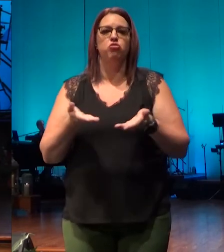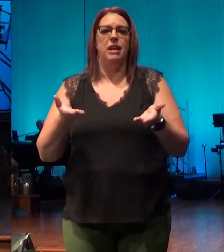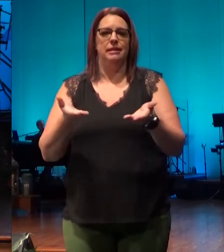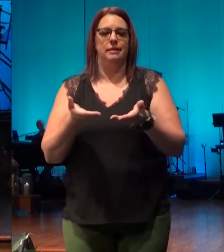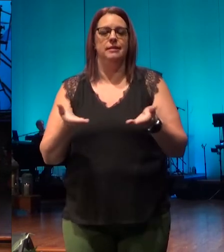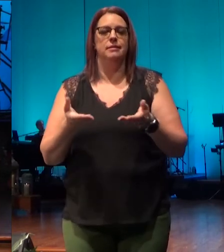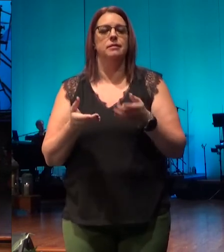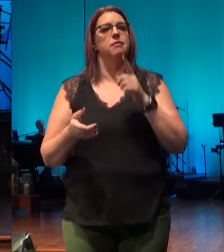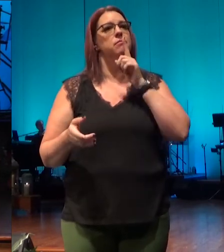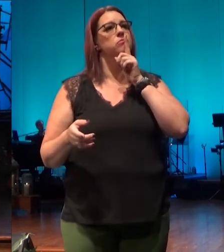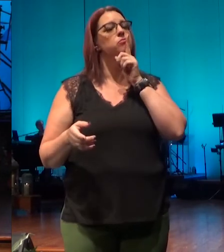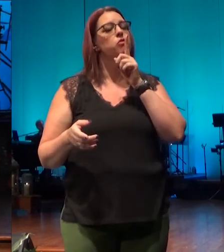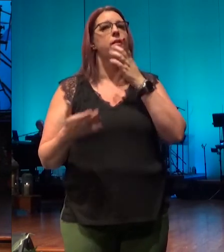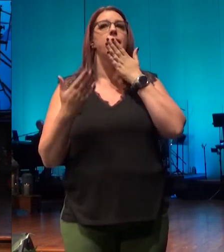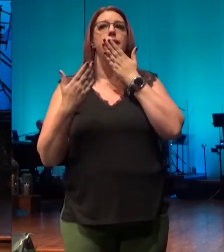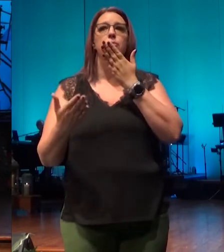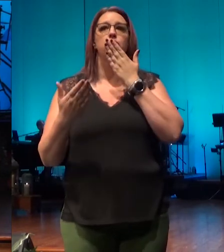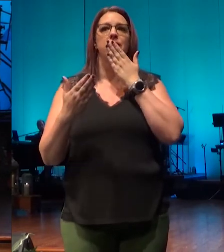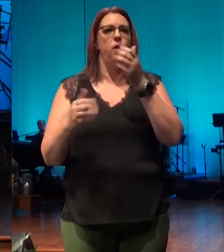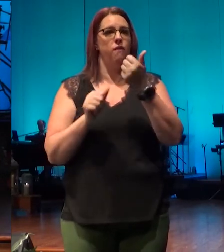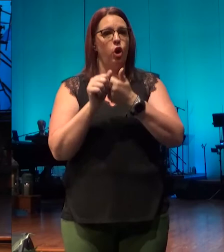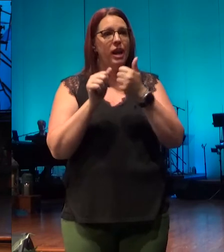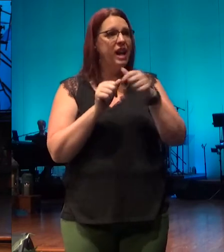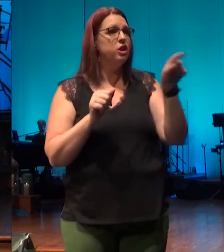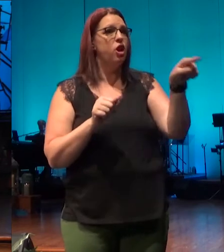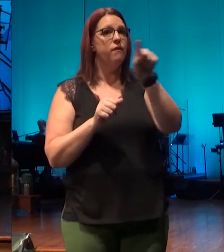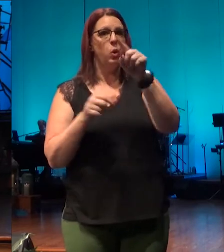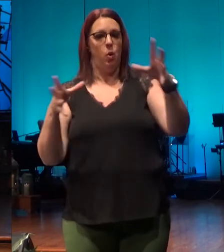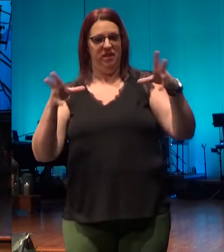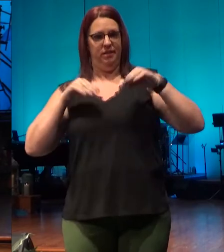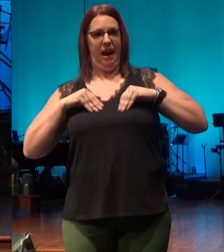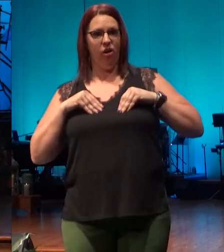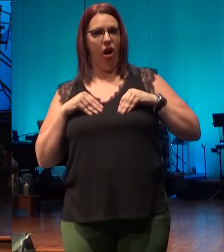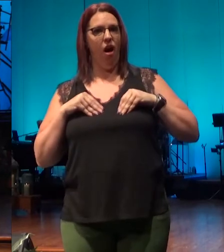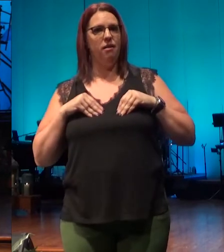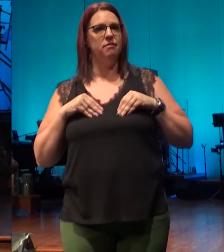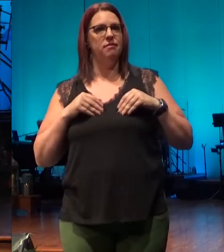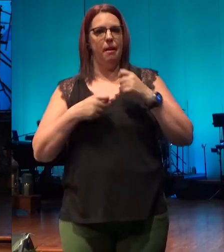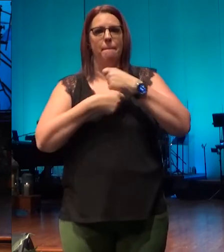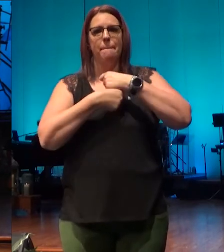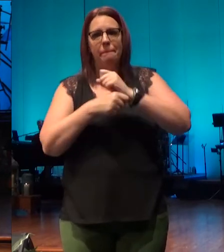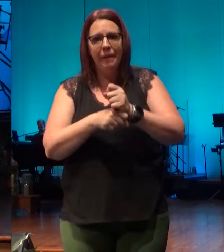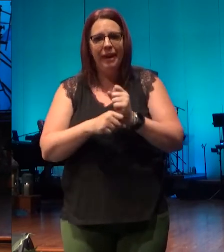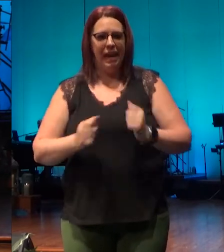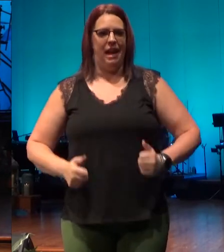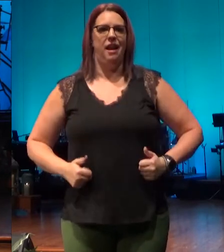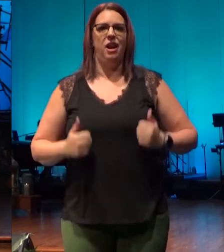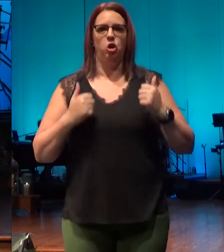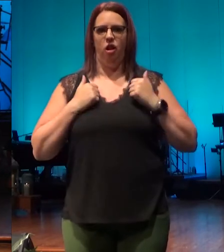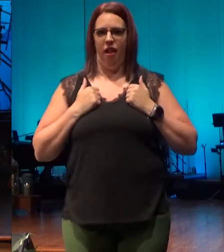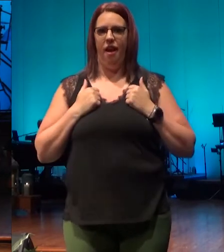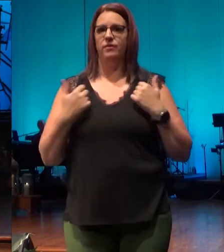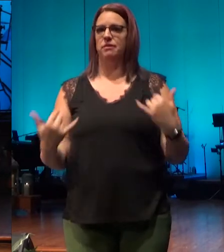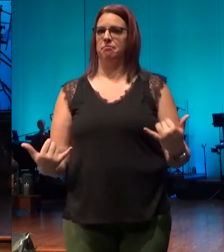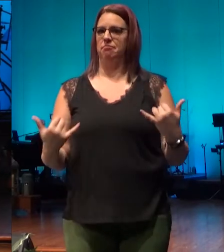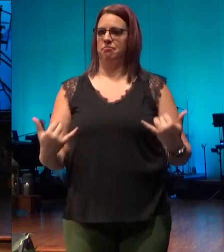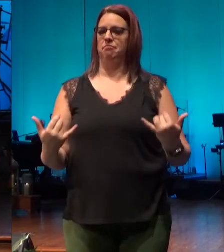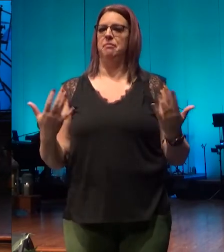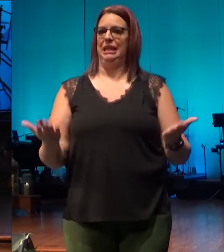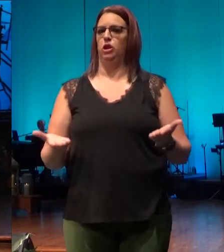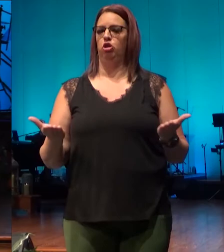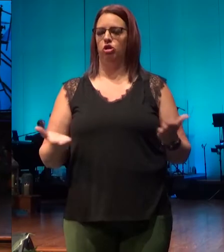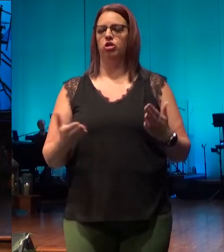so grateful for each one of us taking this on, manifesting this in our lives right here and right